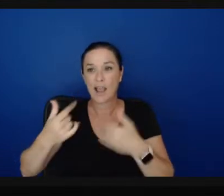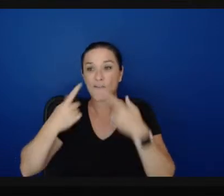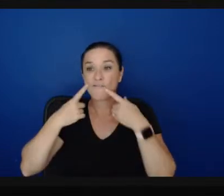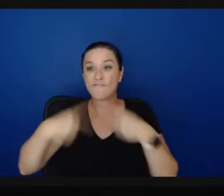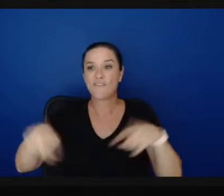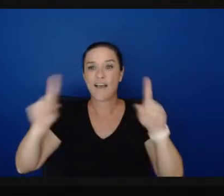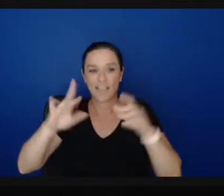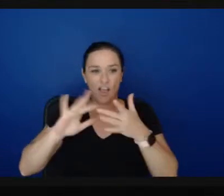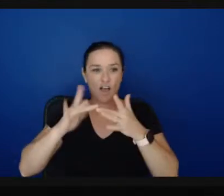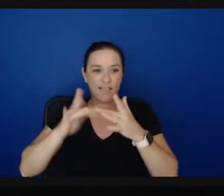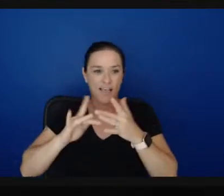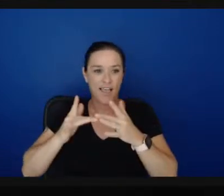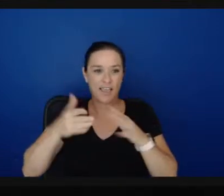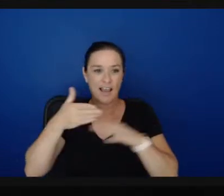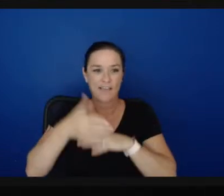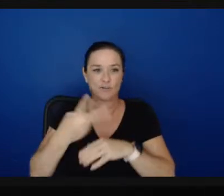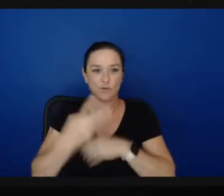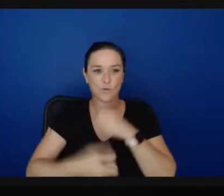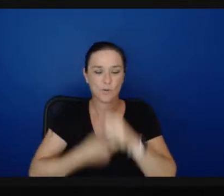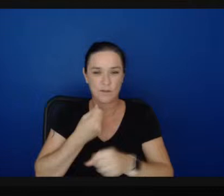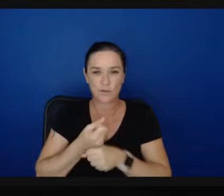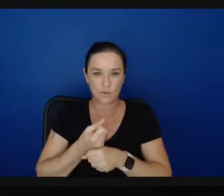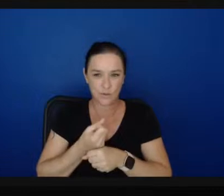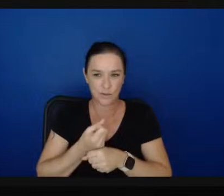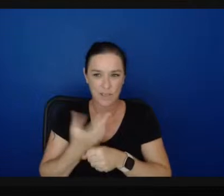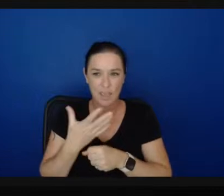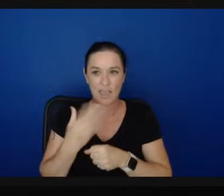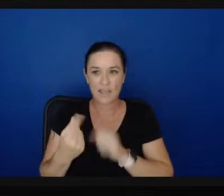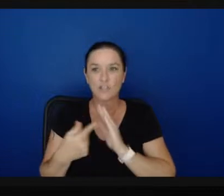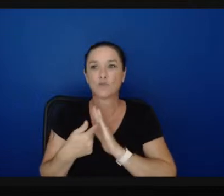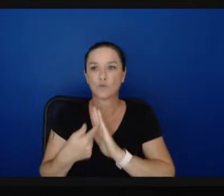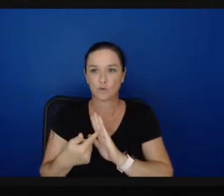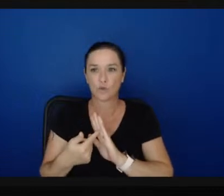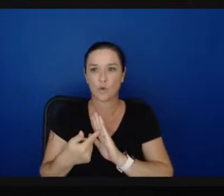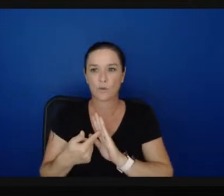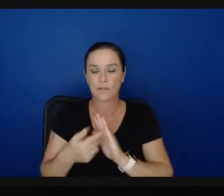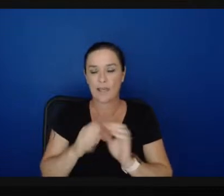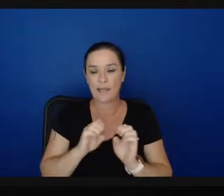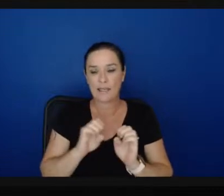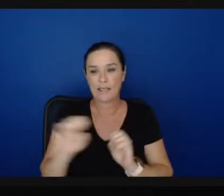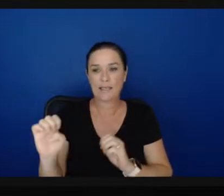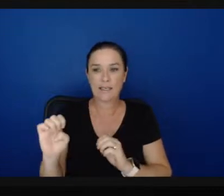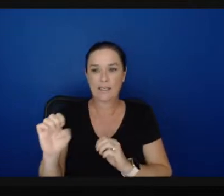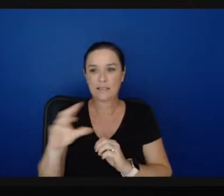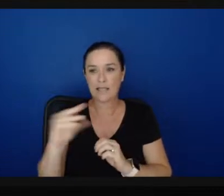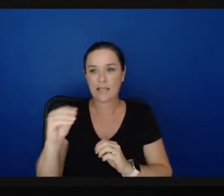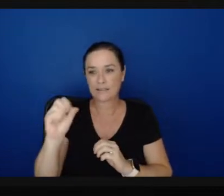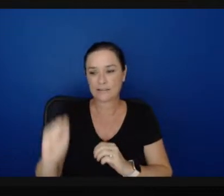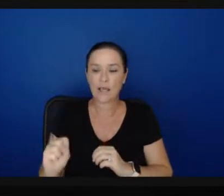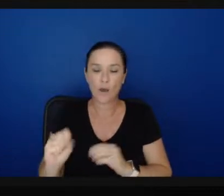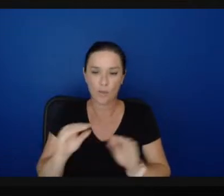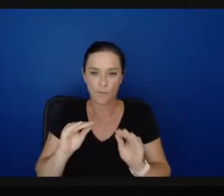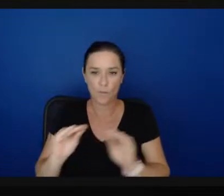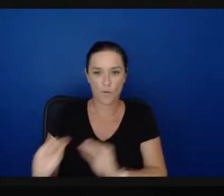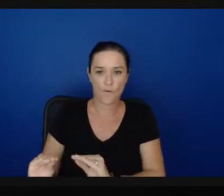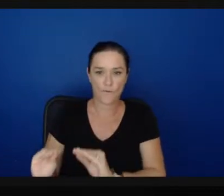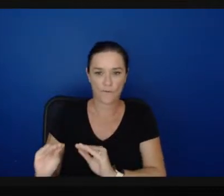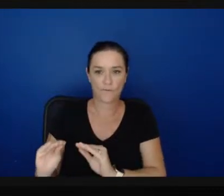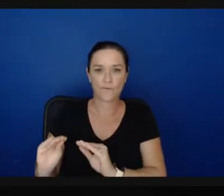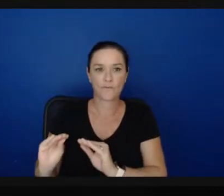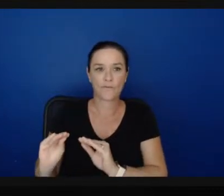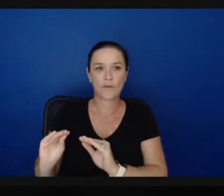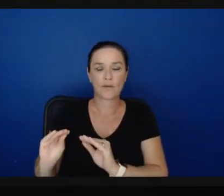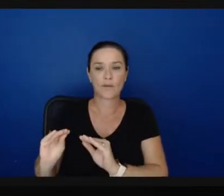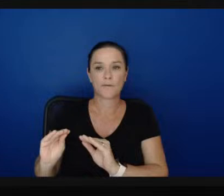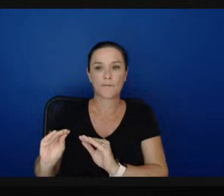online after 2 years. And it is also showing east and south movement, with up